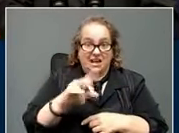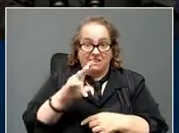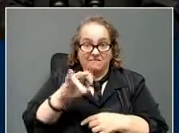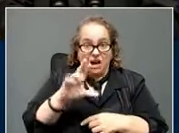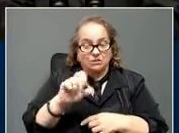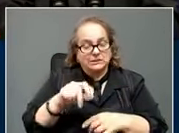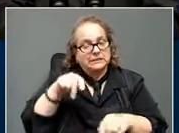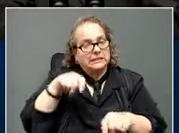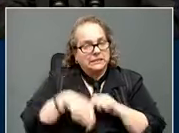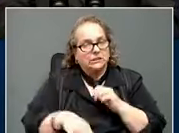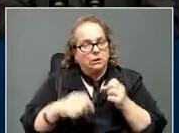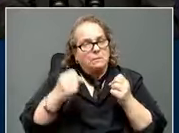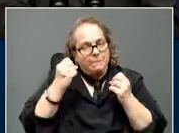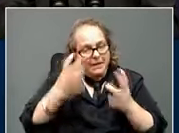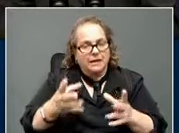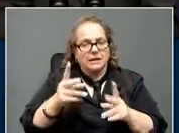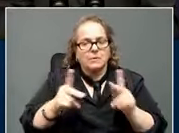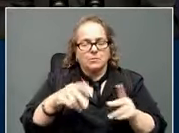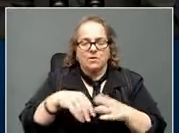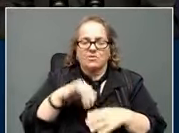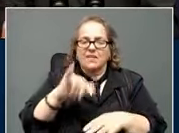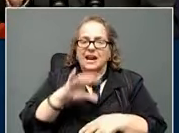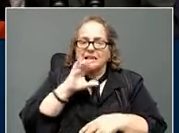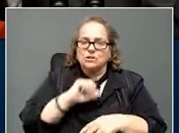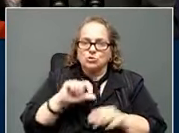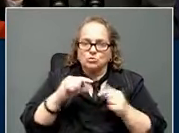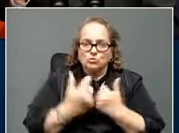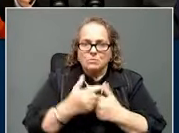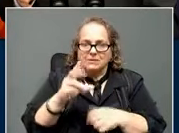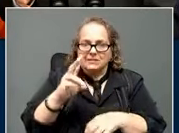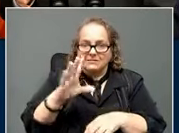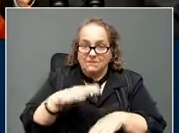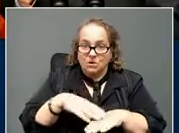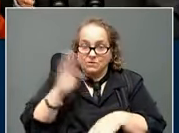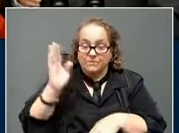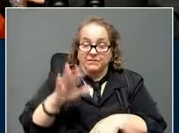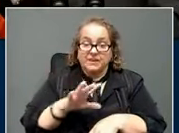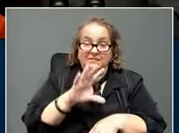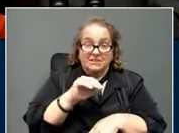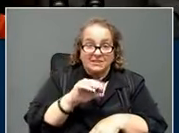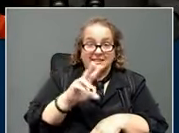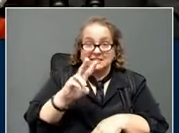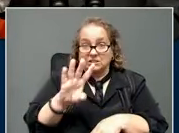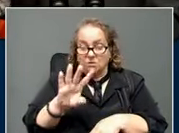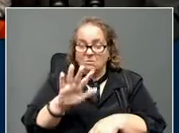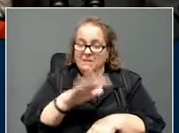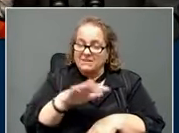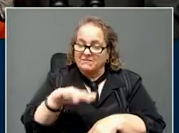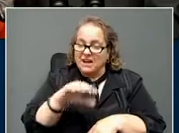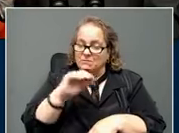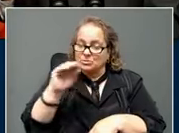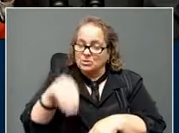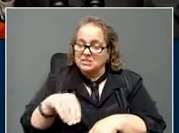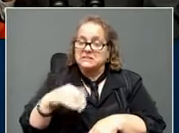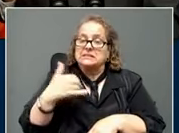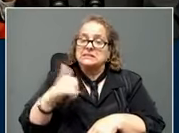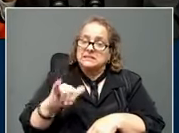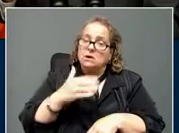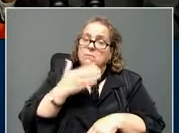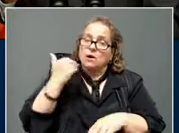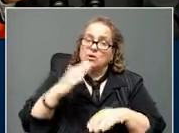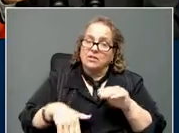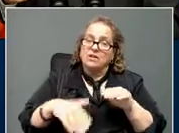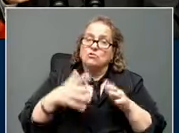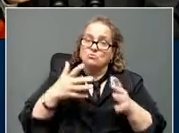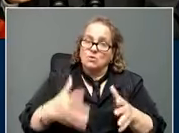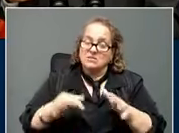many people in that age group. 50 to 64 at about 55%, still running ahead of the rest of the state, but not as high as we'd